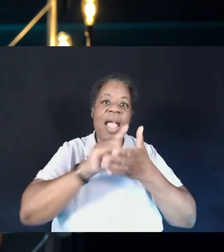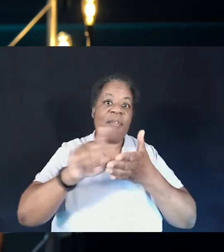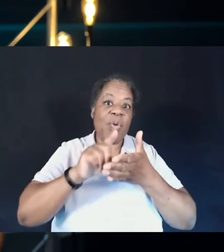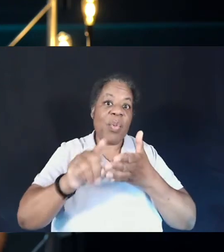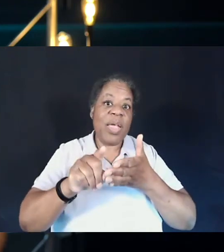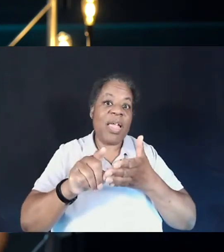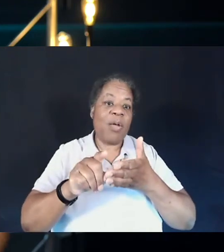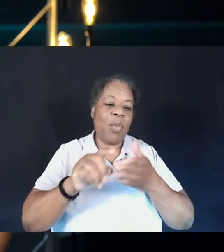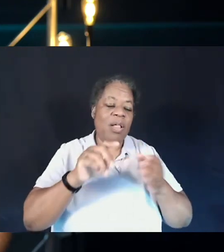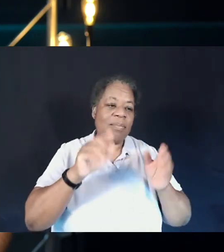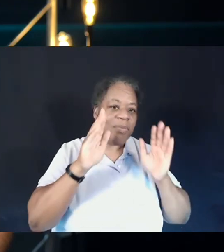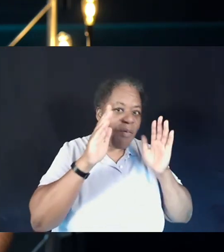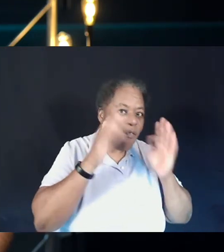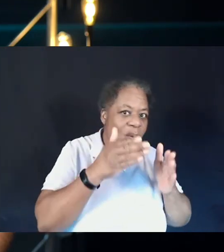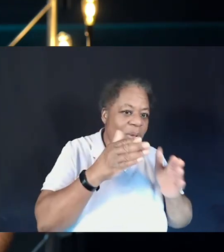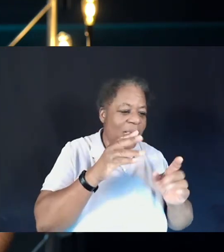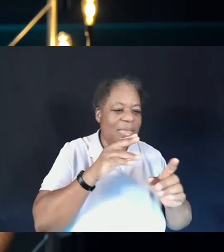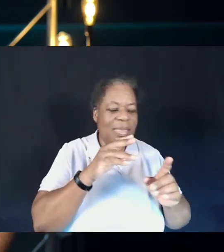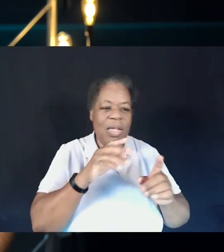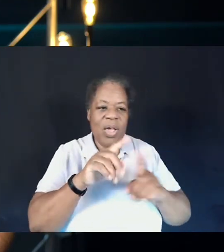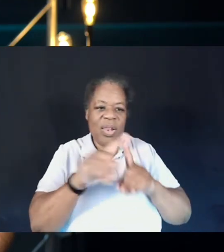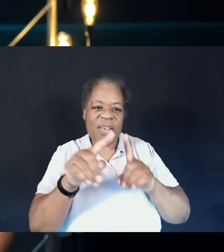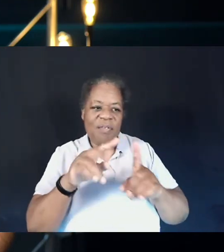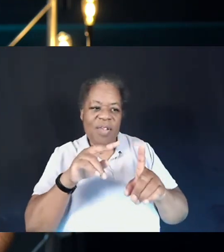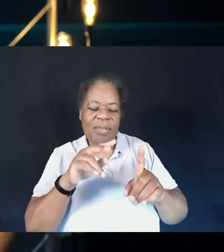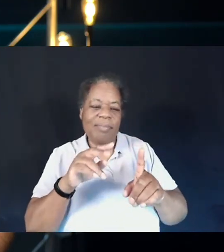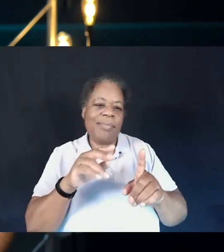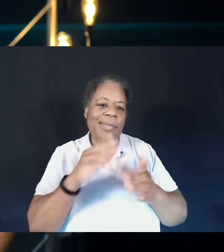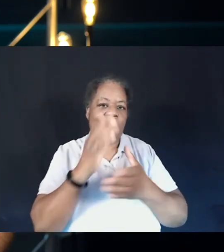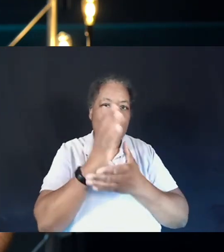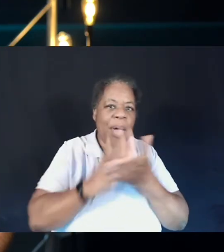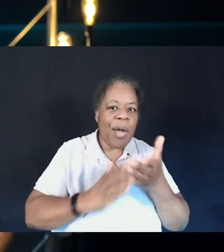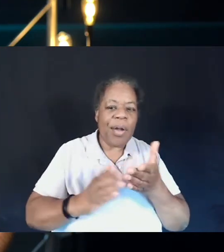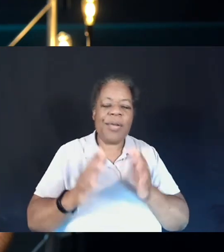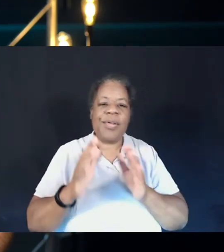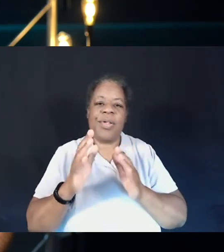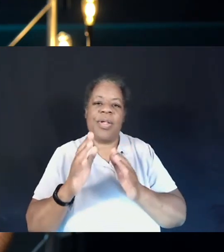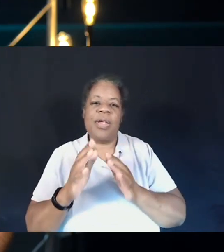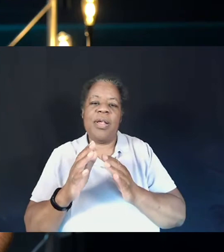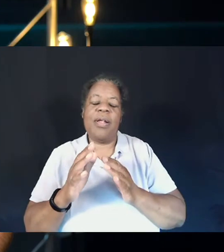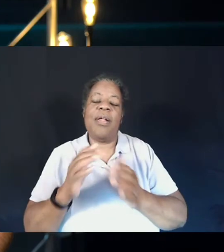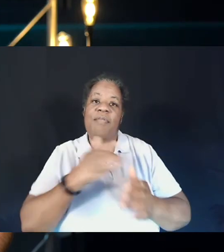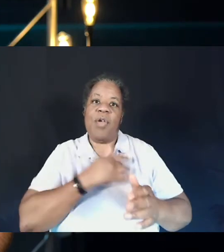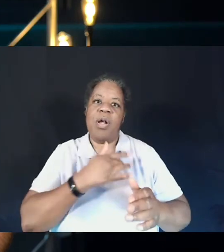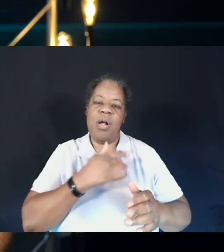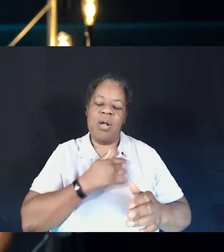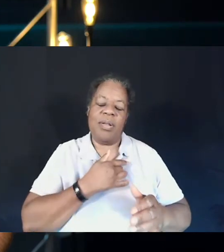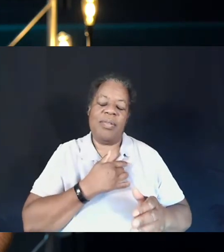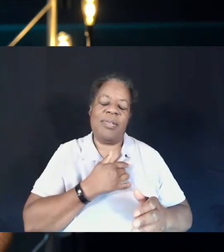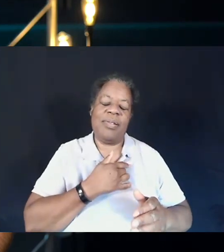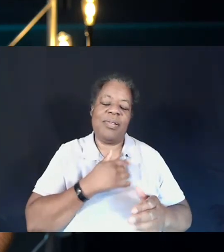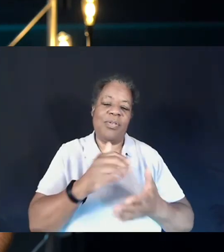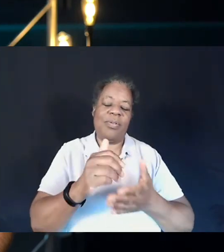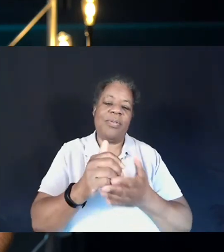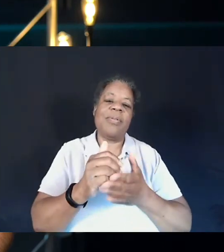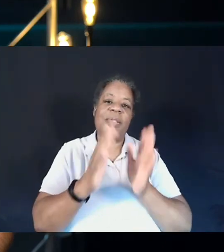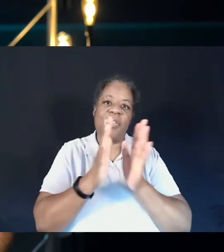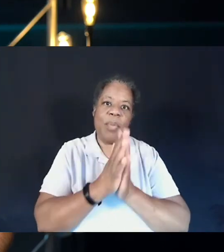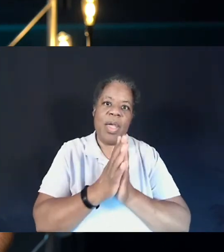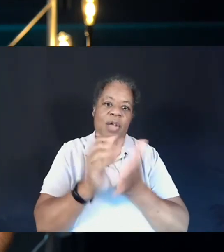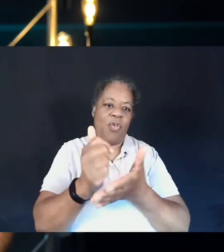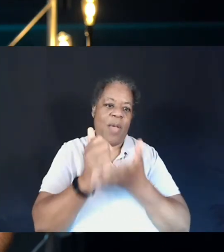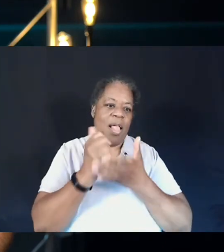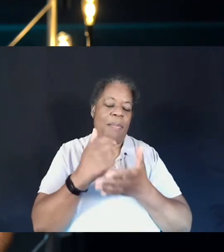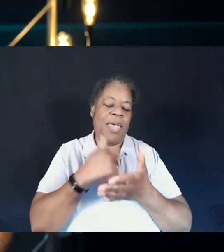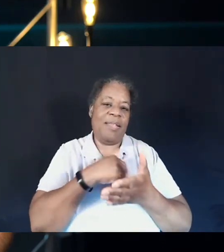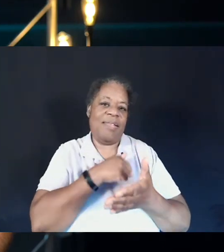heart. And we're going to use this prayer to help us center our hearts around this aspect. So this